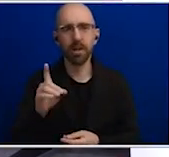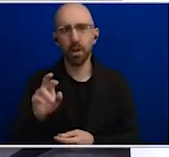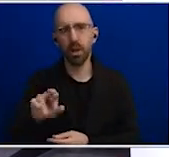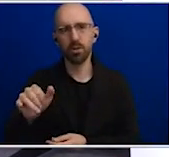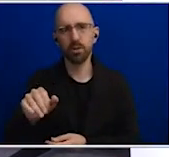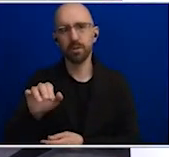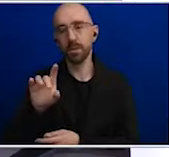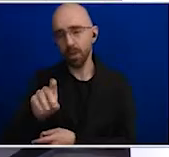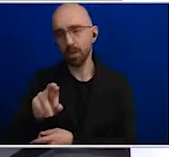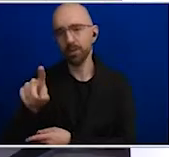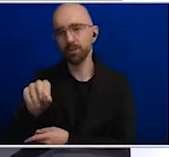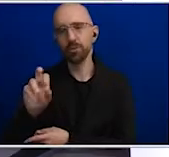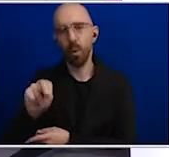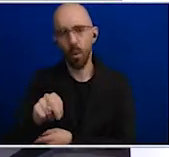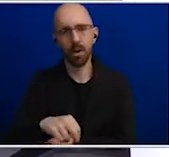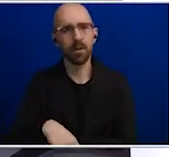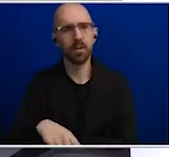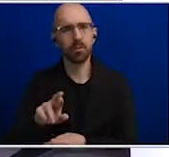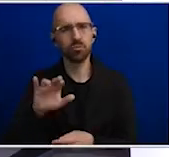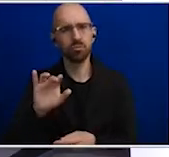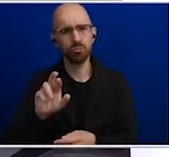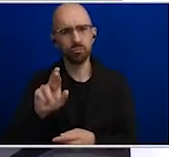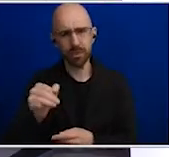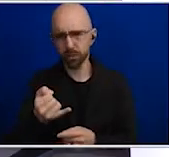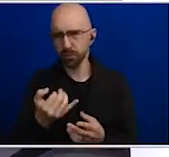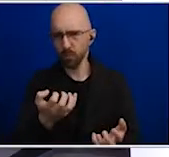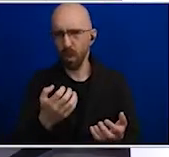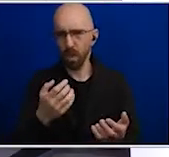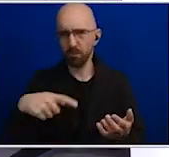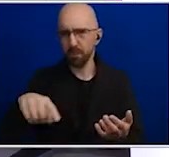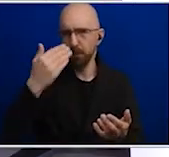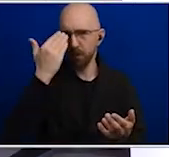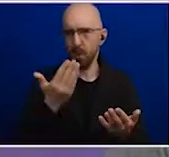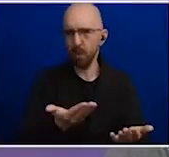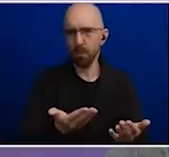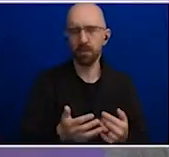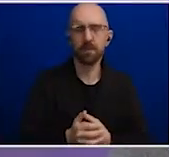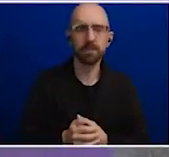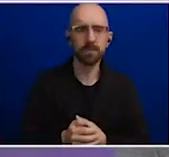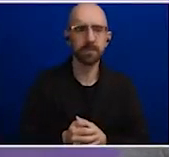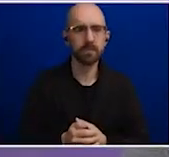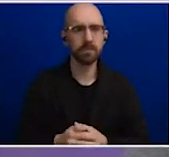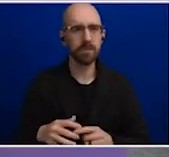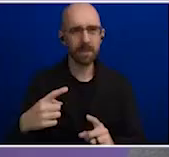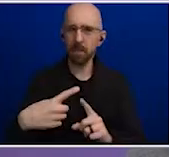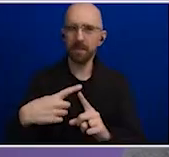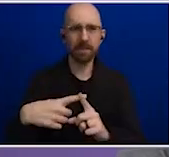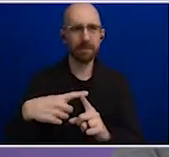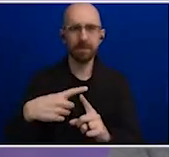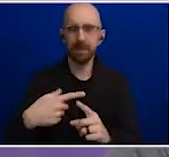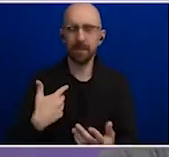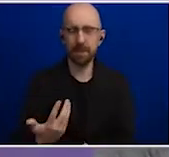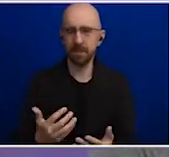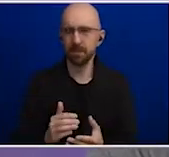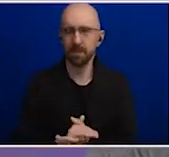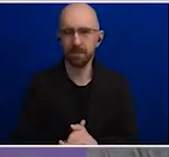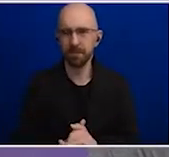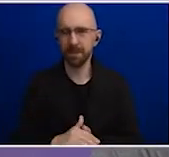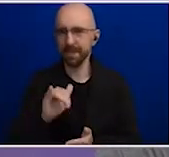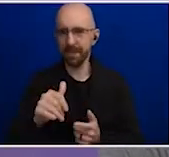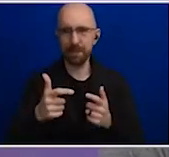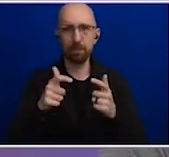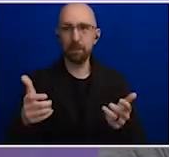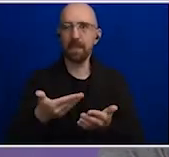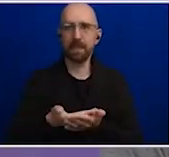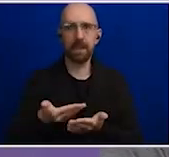you. What do you want our viewers to know who are watching? Stay positive. I mean, that's one of the biggest things I could